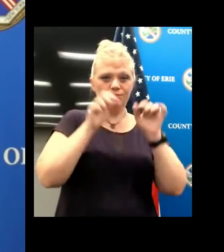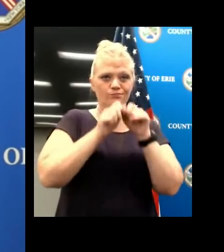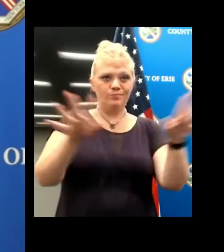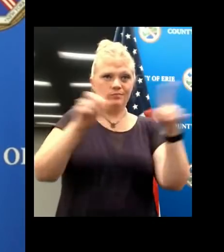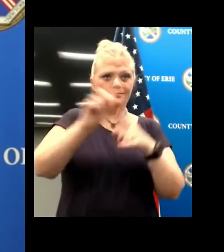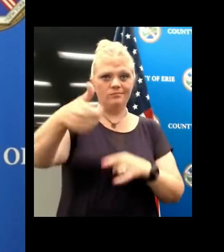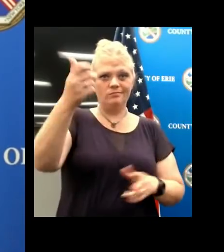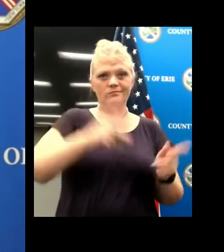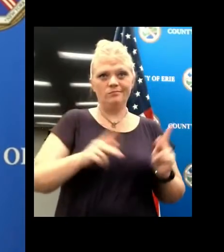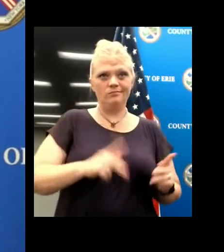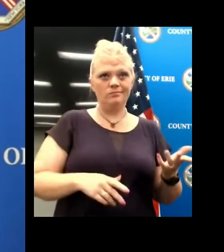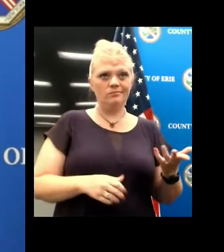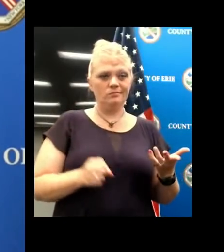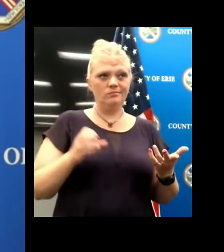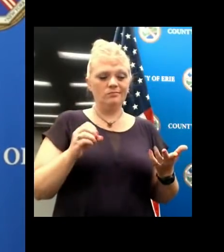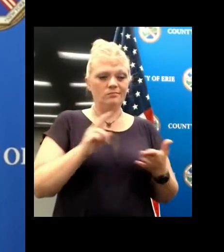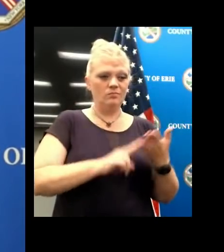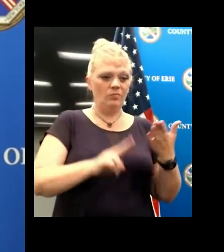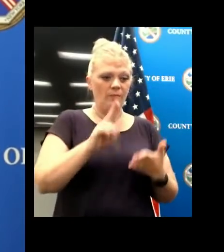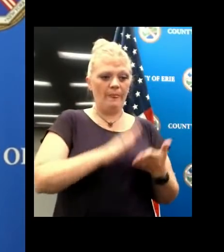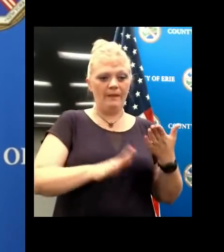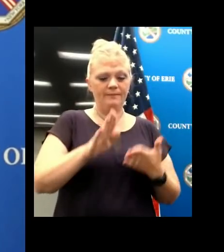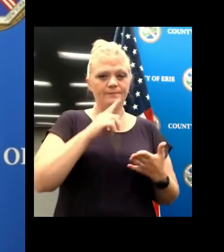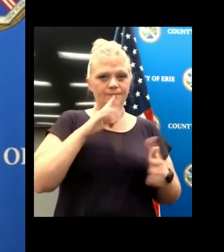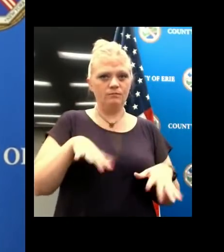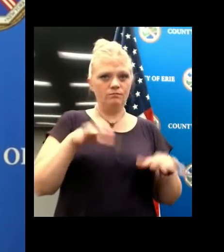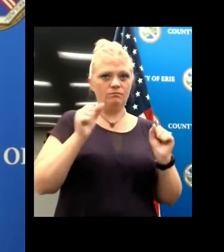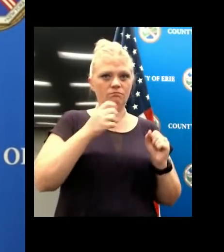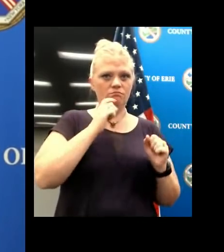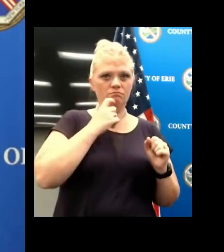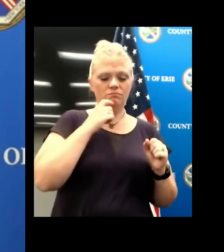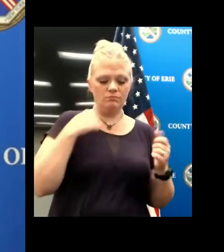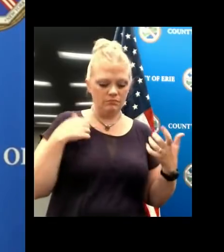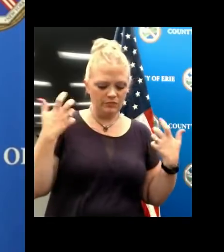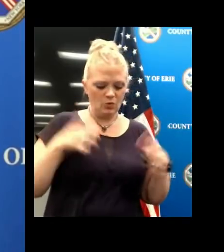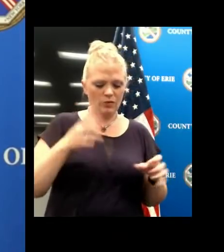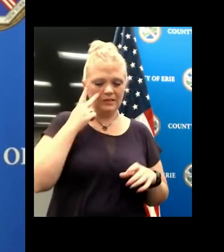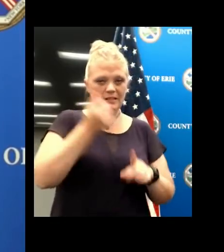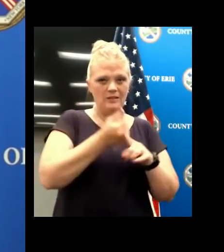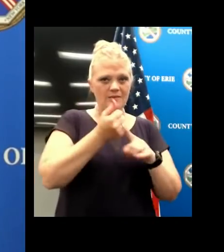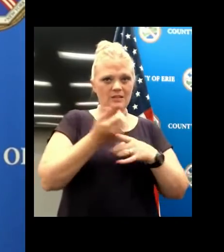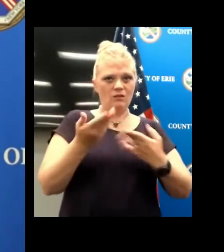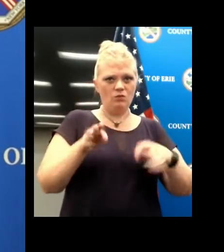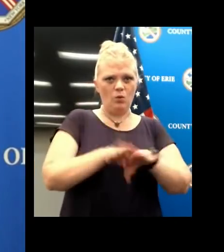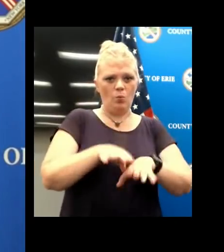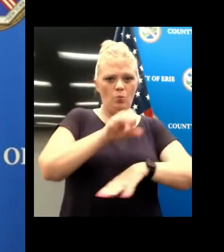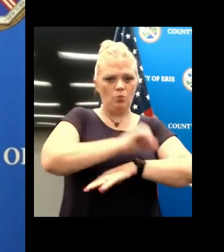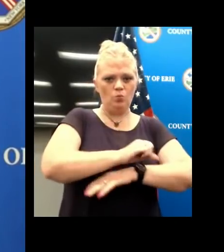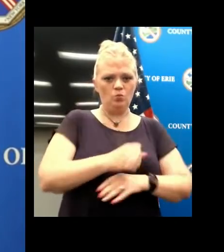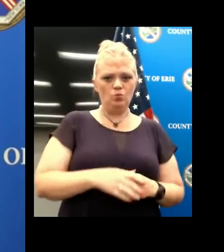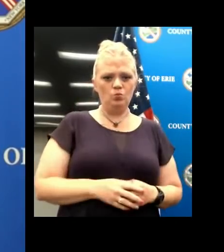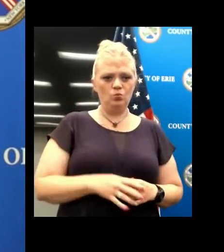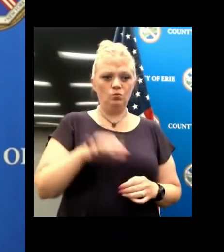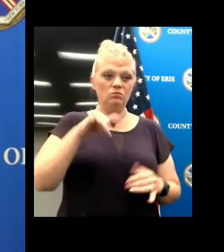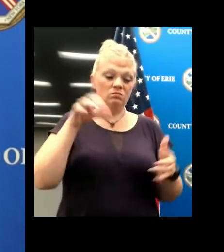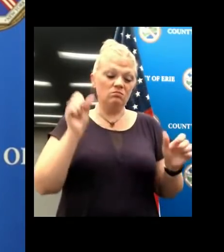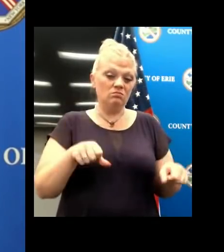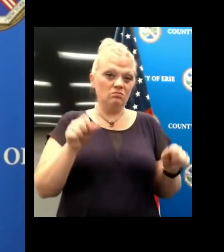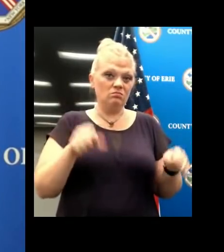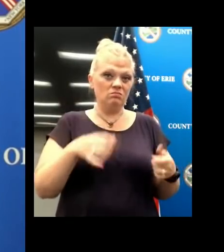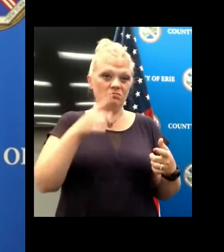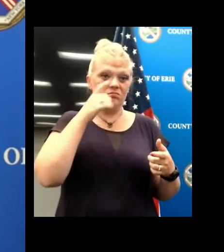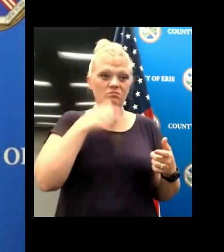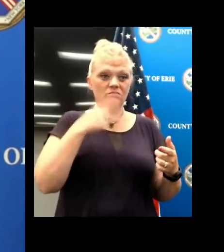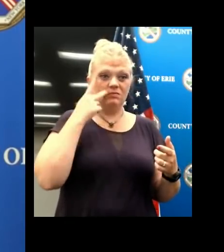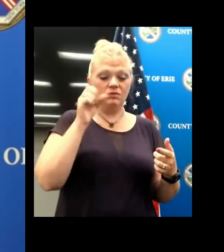else. So the universities and the colleges are taking it seriously. They do not want to see themselves get shut down, and that is a possibility because we've